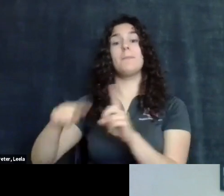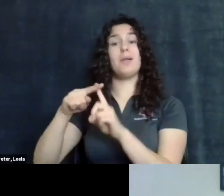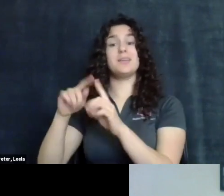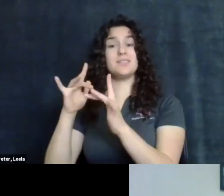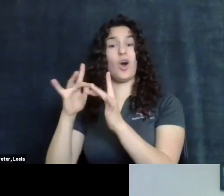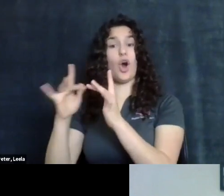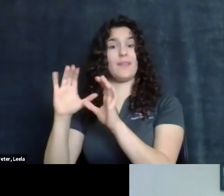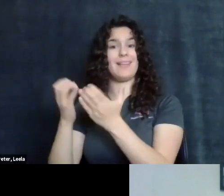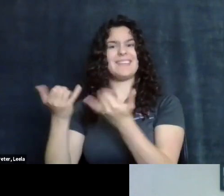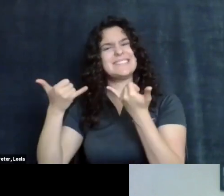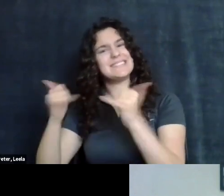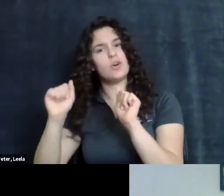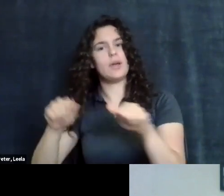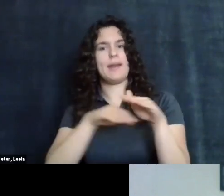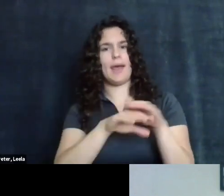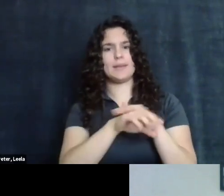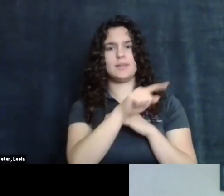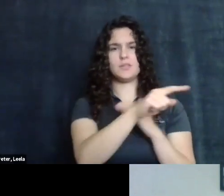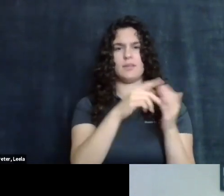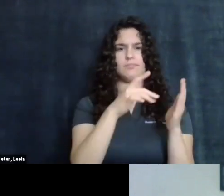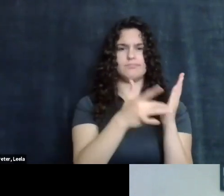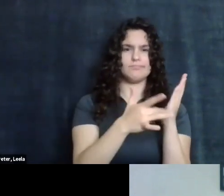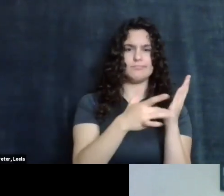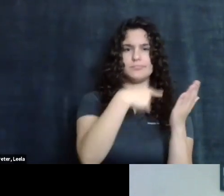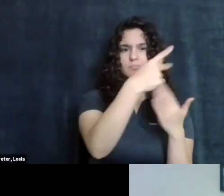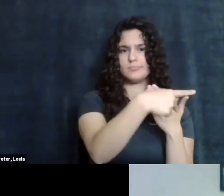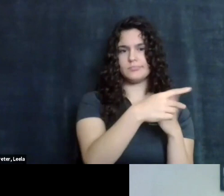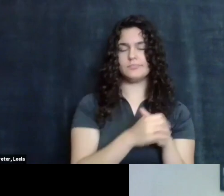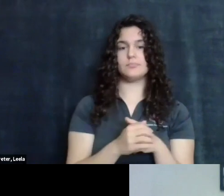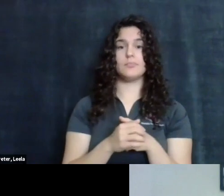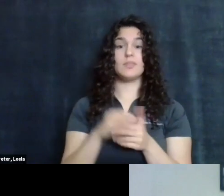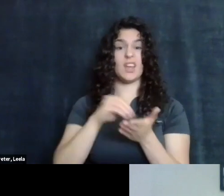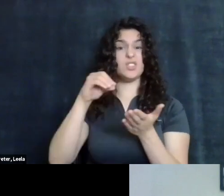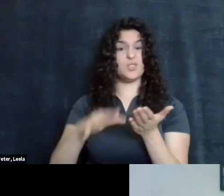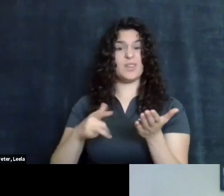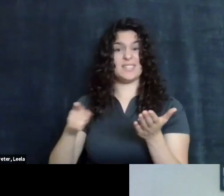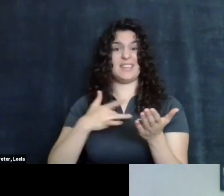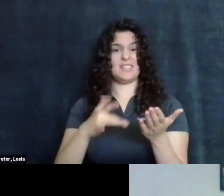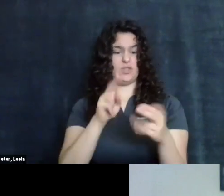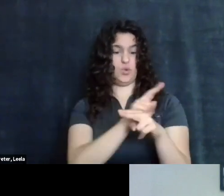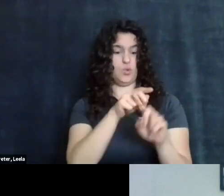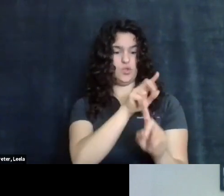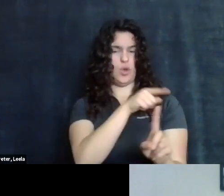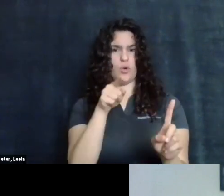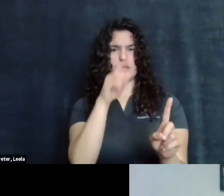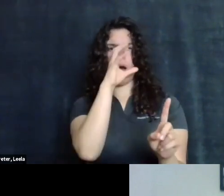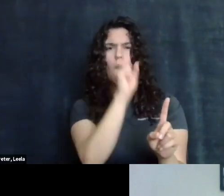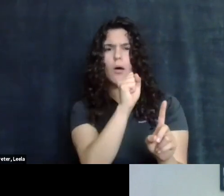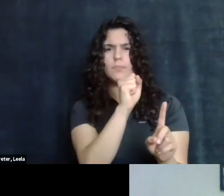them. And students often get fascinated by using them, and they have ideas of their